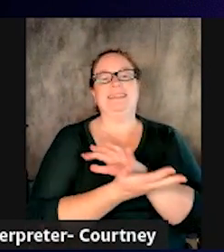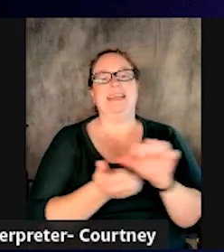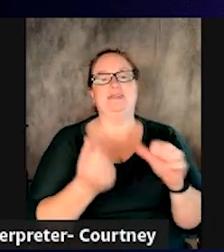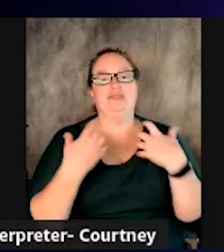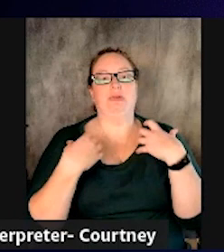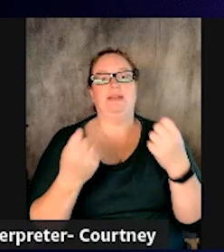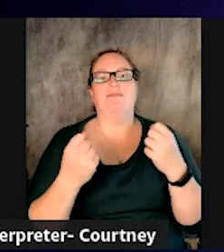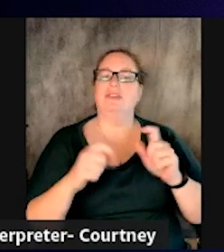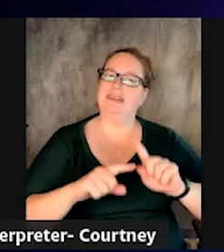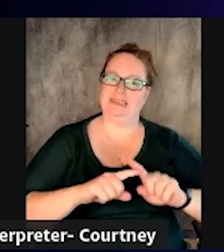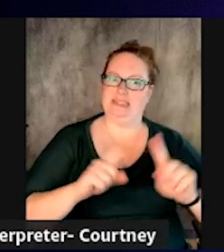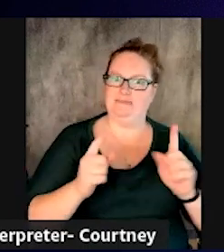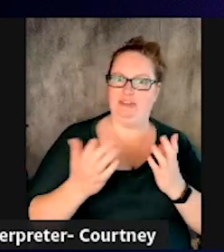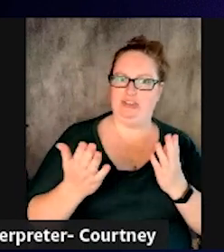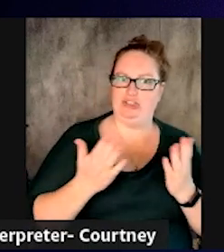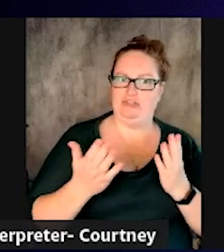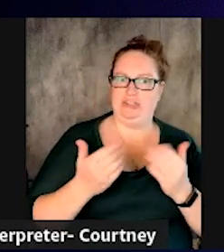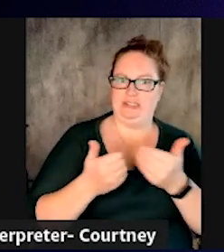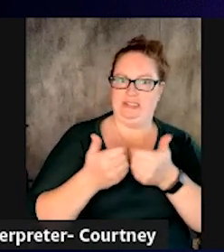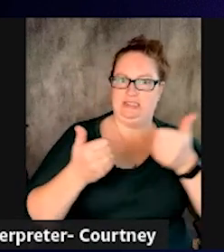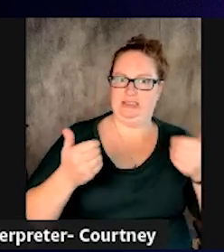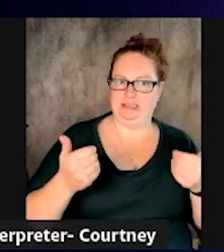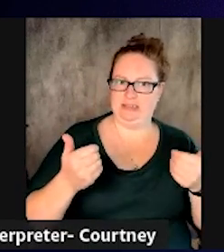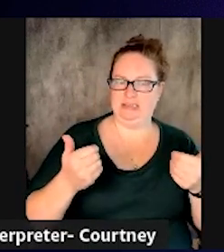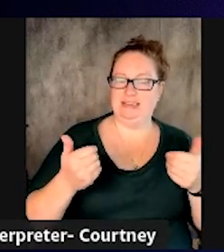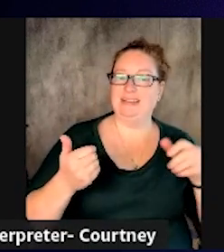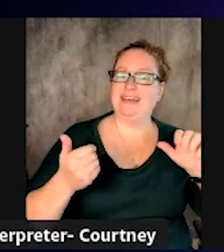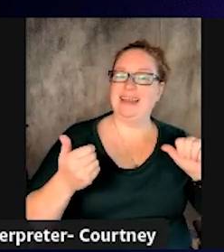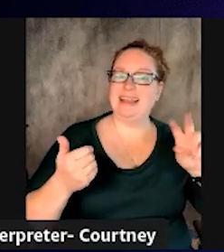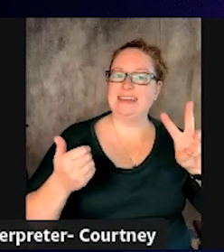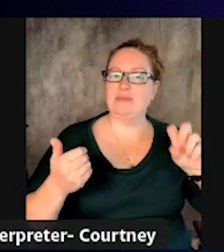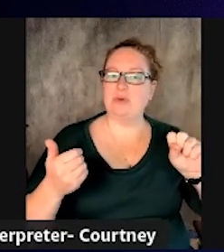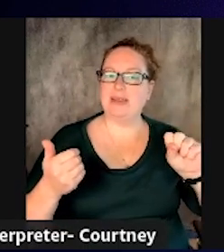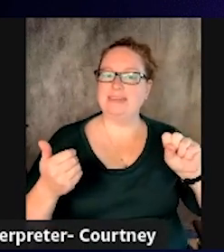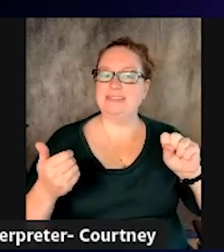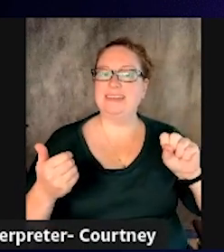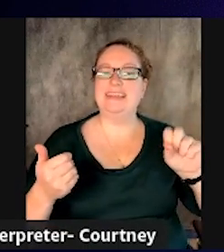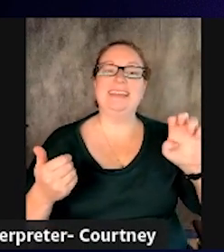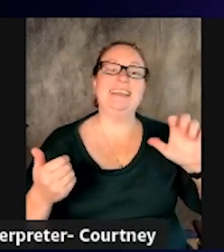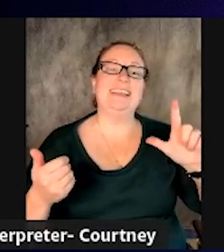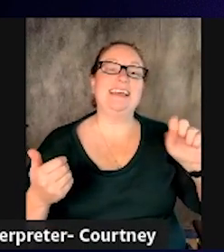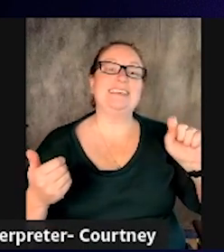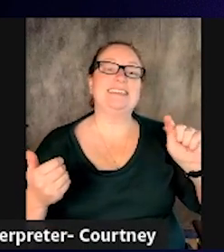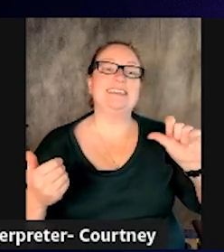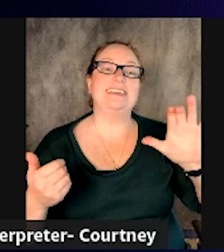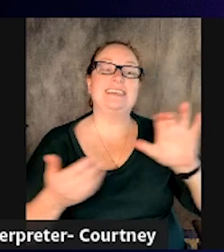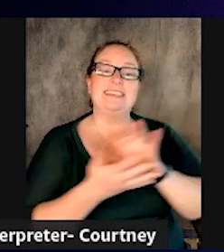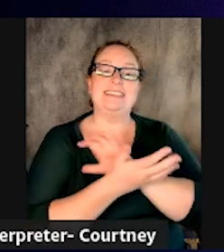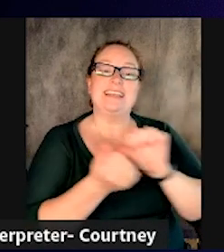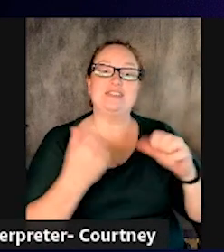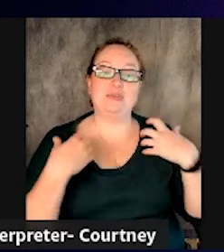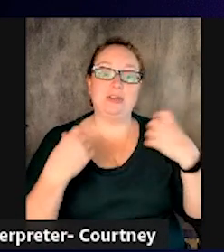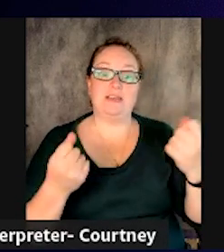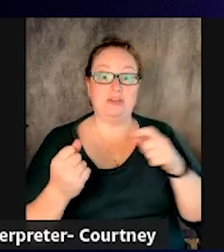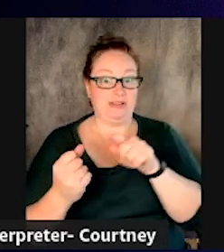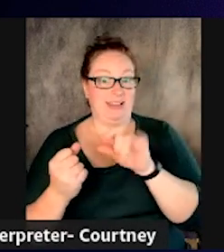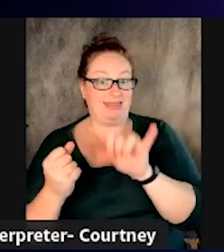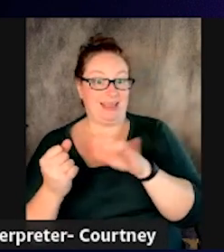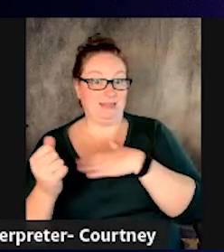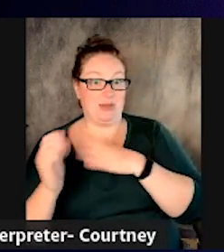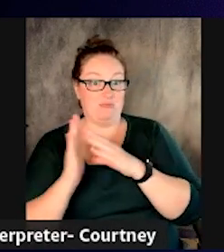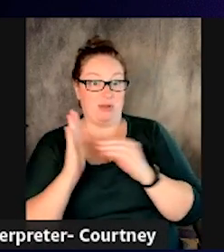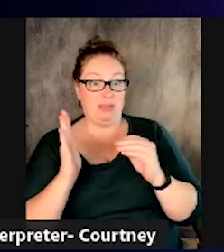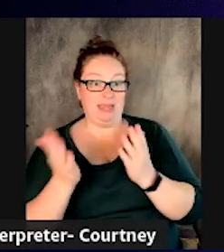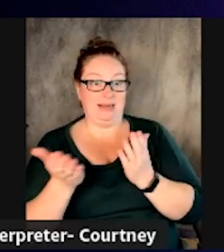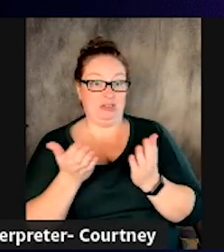service. Right. This is AWS Elastic Disaster Recovery. This is my replicated server. This is